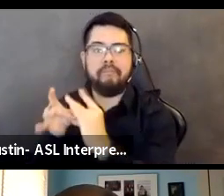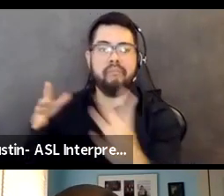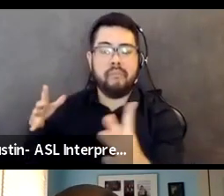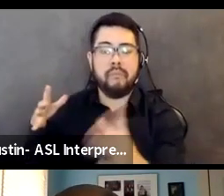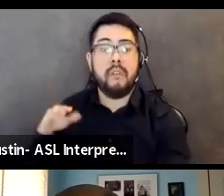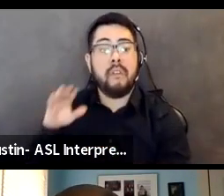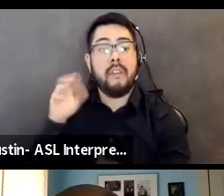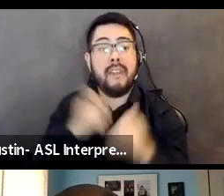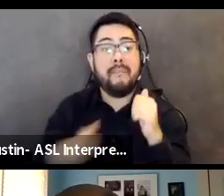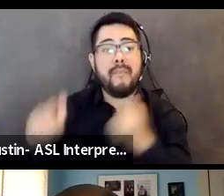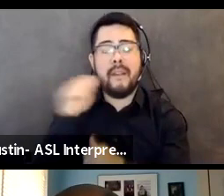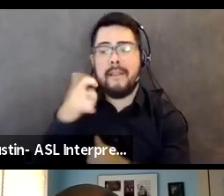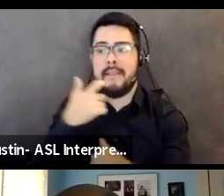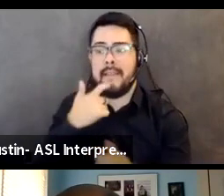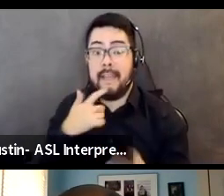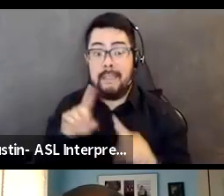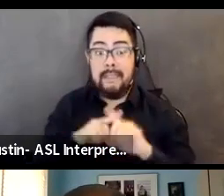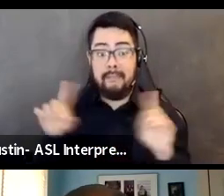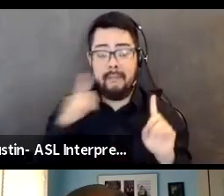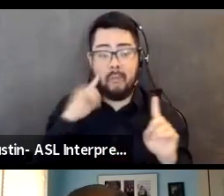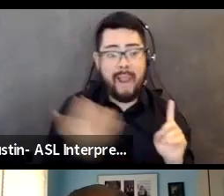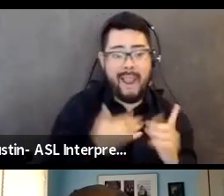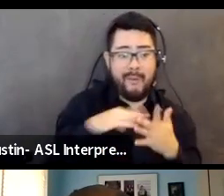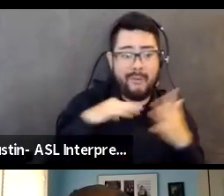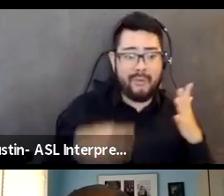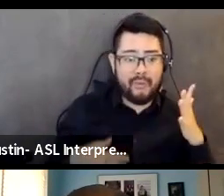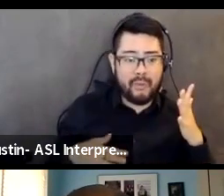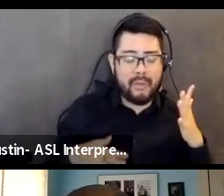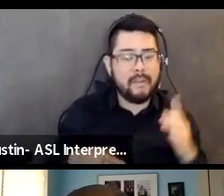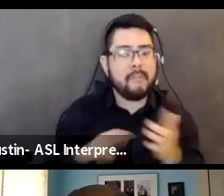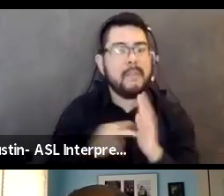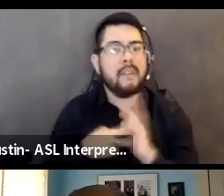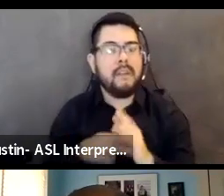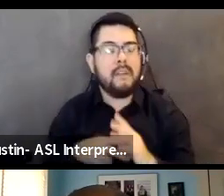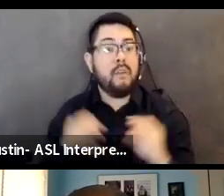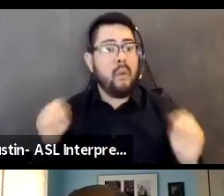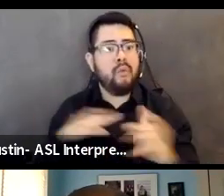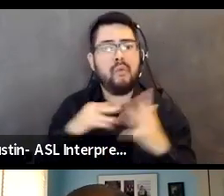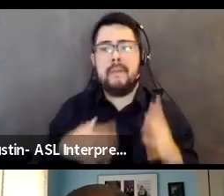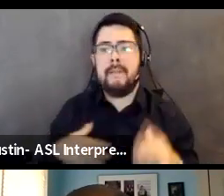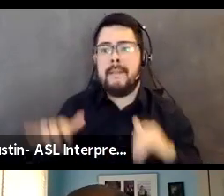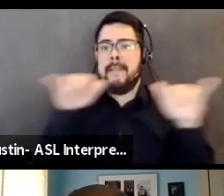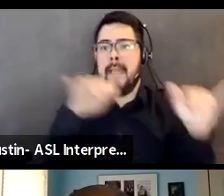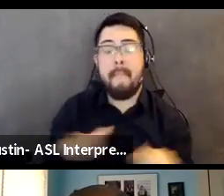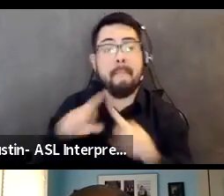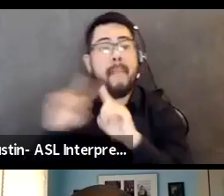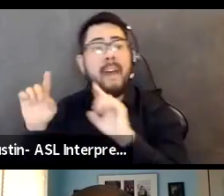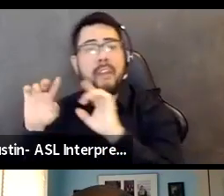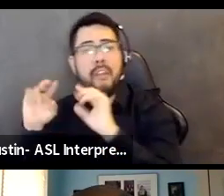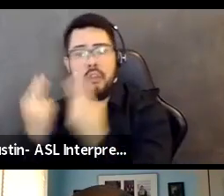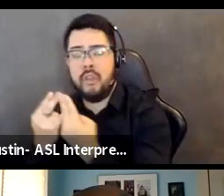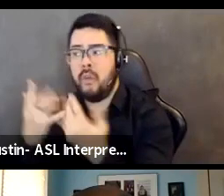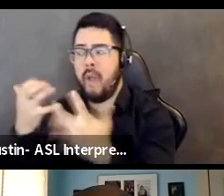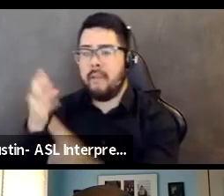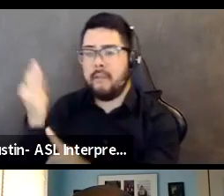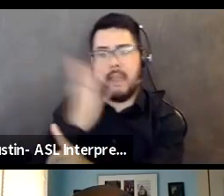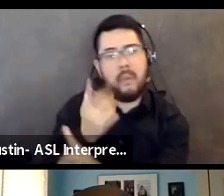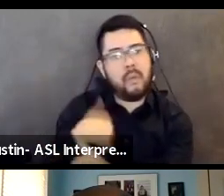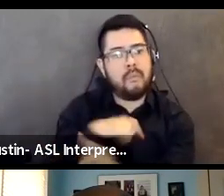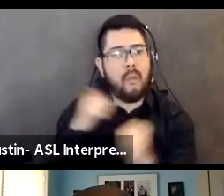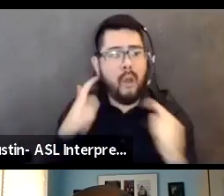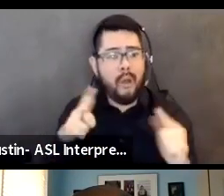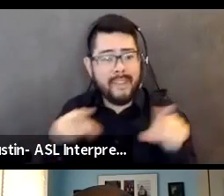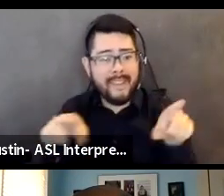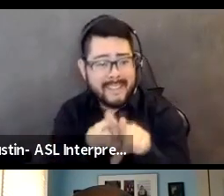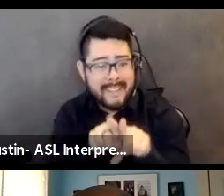stresses differentiation for our students as none of them are the same yet the union wants to treat this as a one-size-fits-all